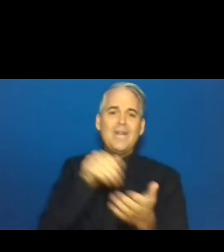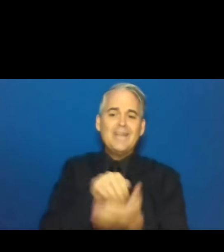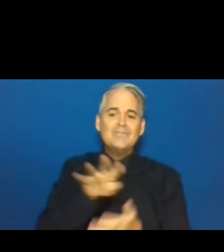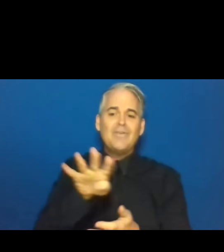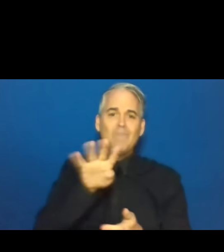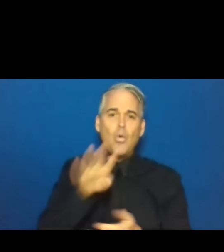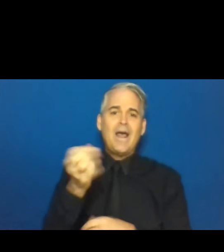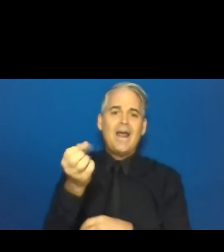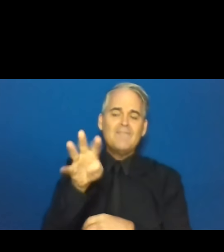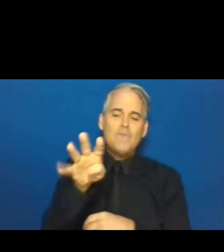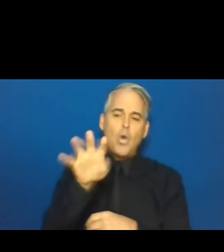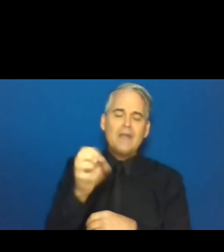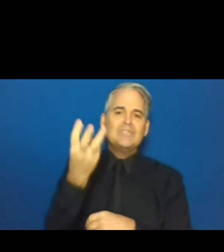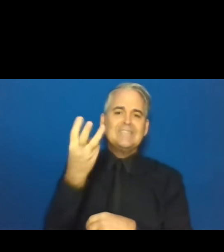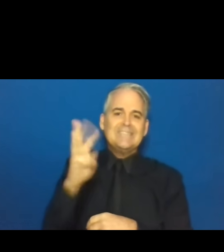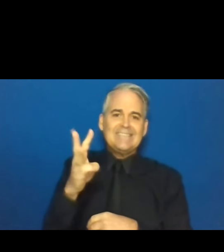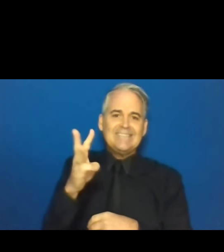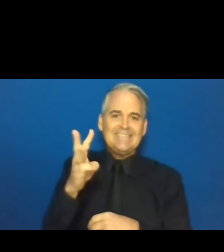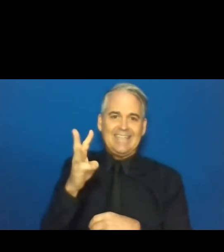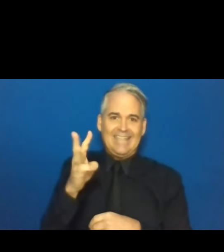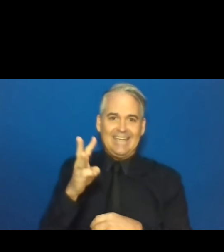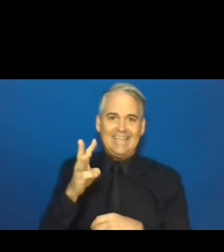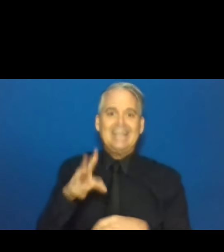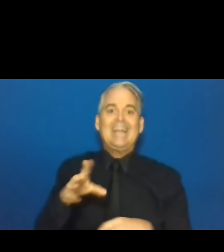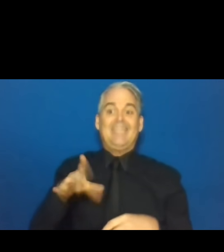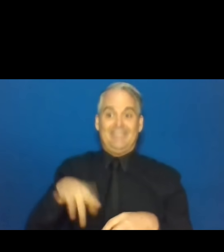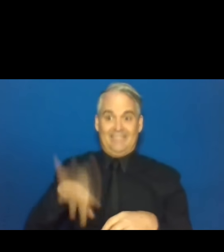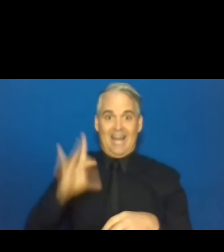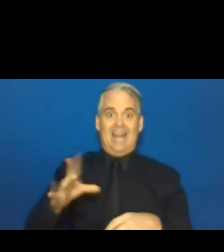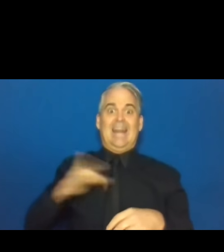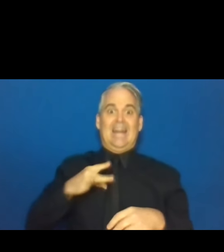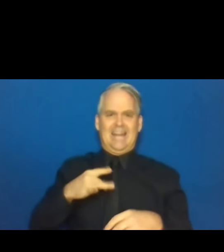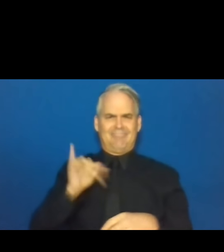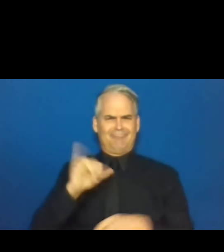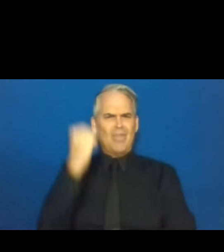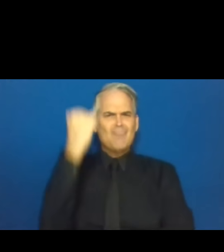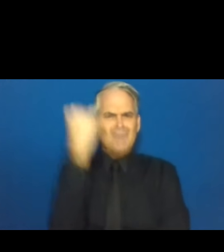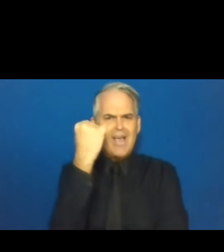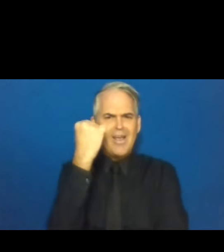2,416 in just one day. Our previous record was